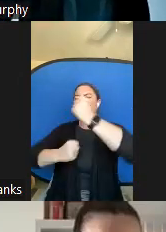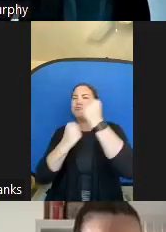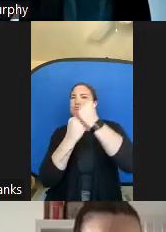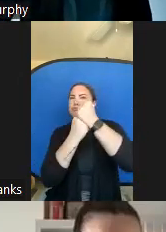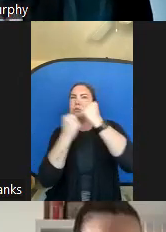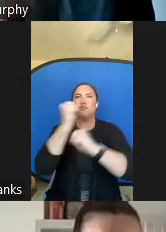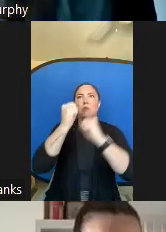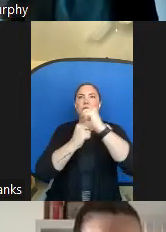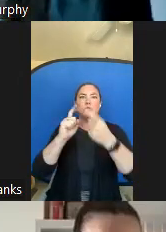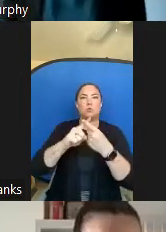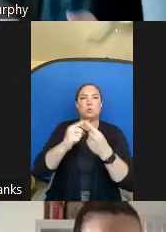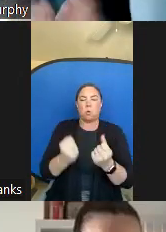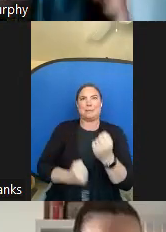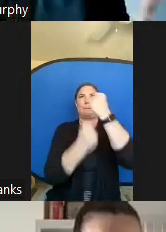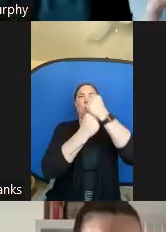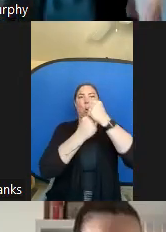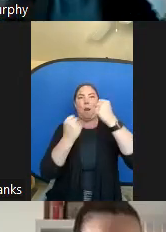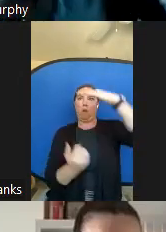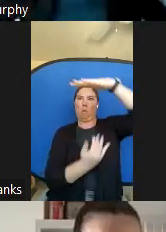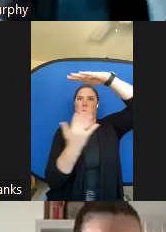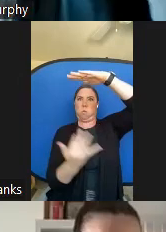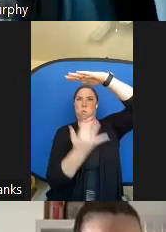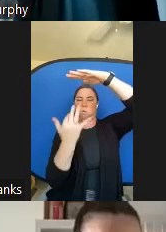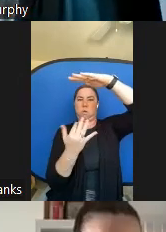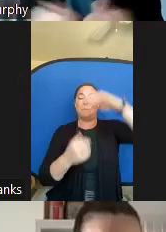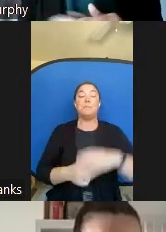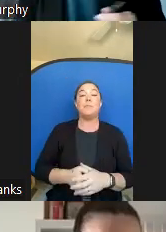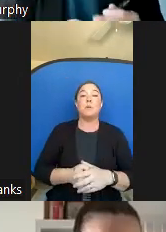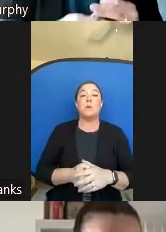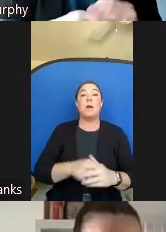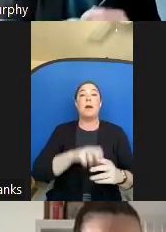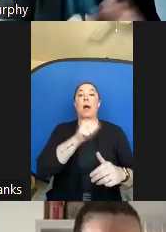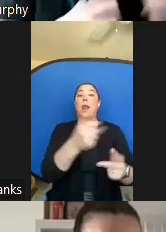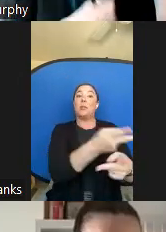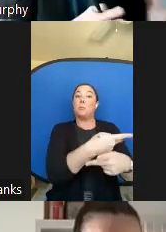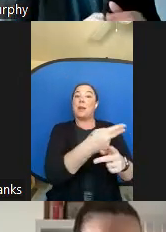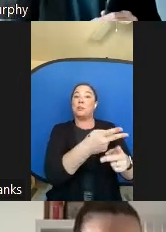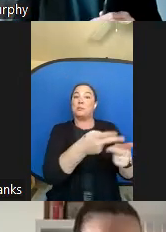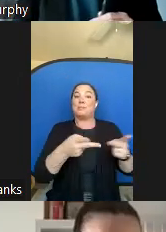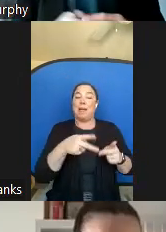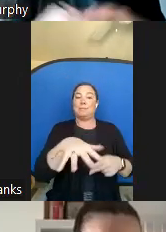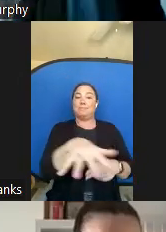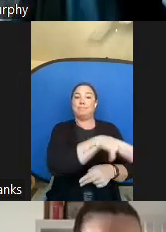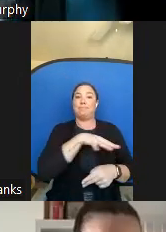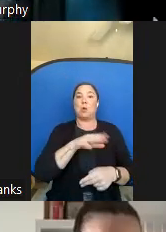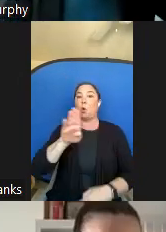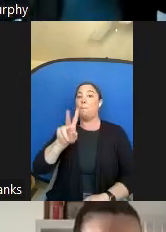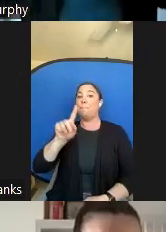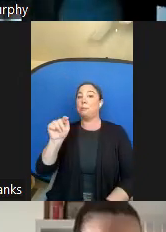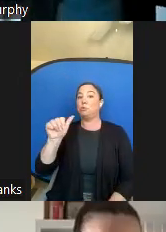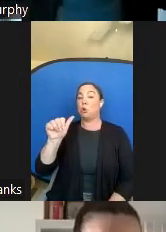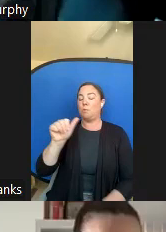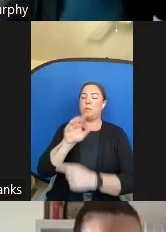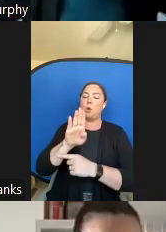chamber. By contrast, at another production site, the producers at Buto in Egypt also